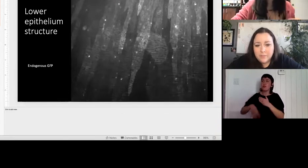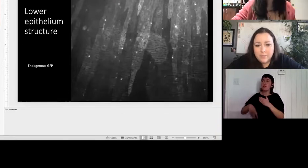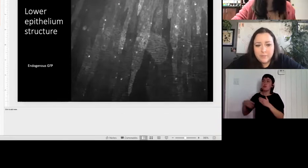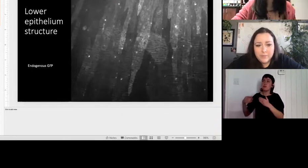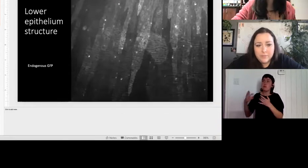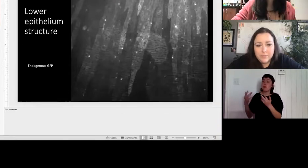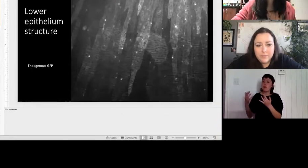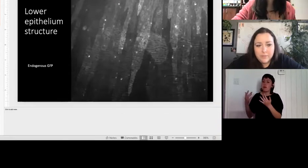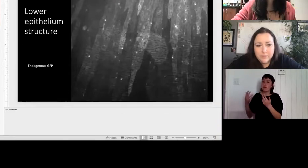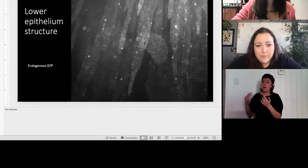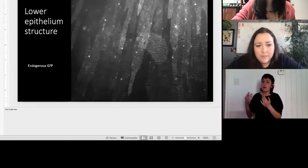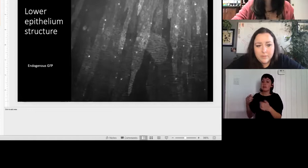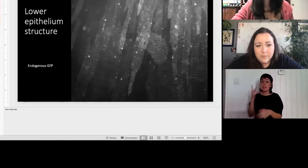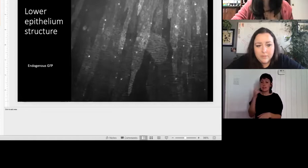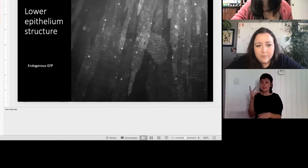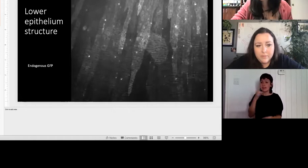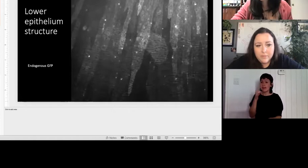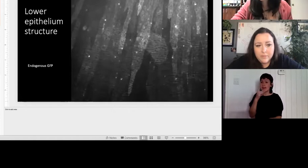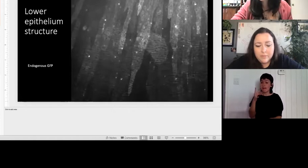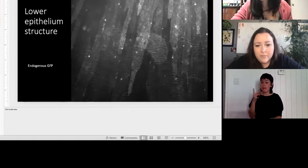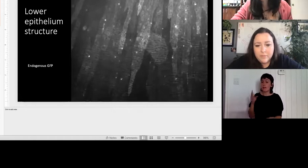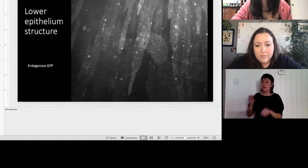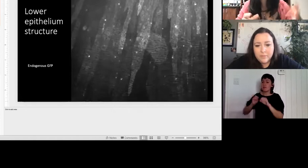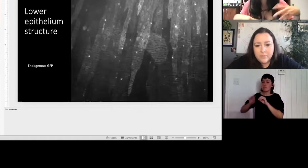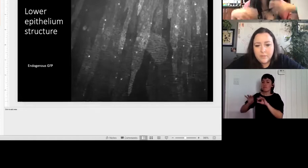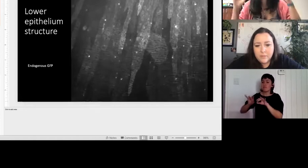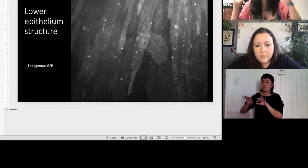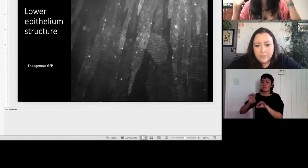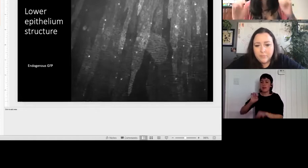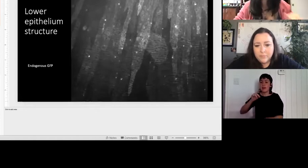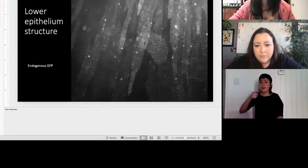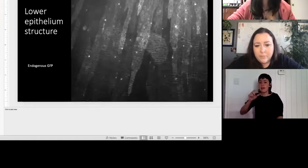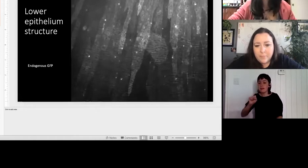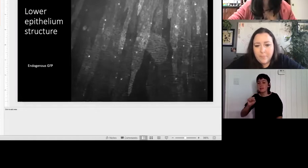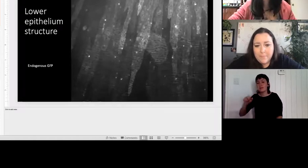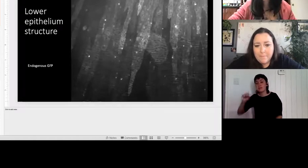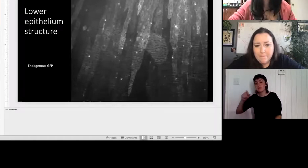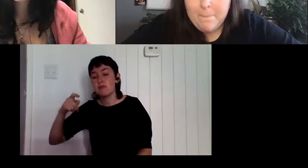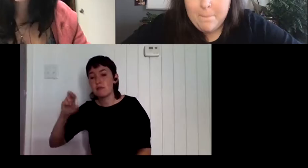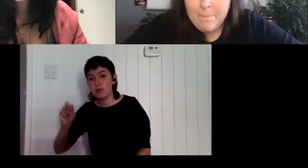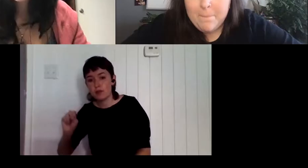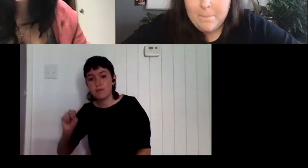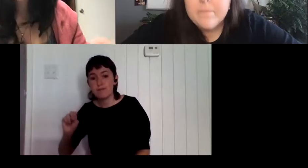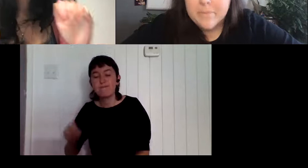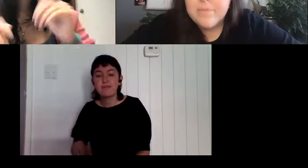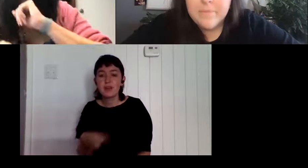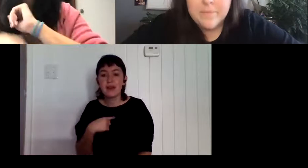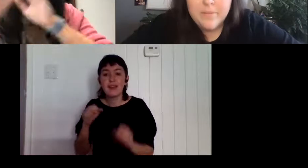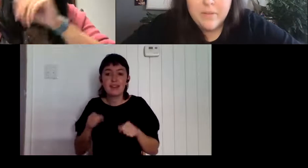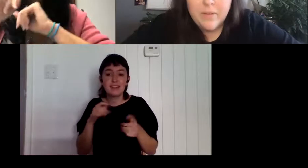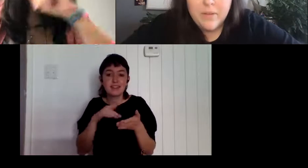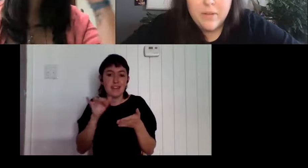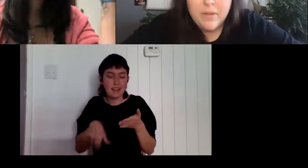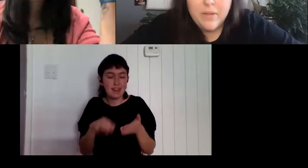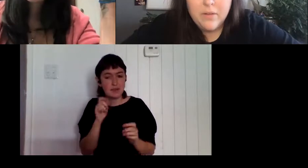um, an hour or an hour and a half after. And that's how I get to like do all sorts of cool things with their eggs and sperm. Um, sorry for